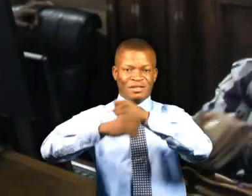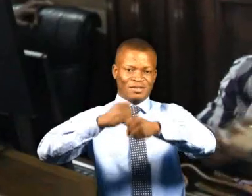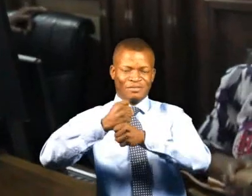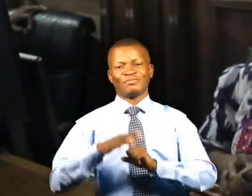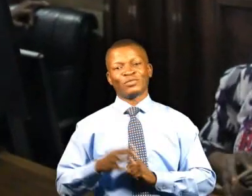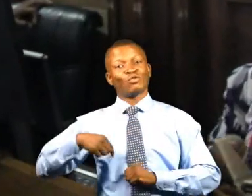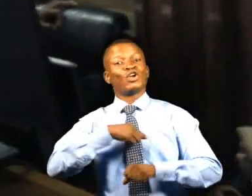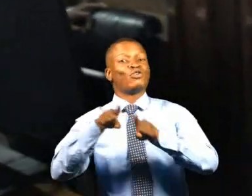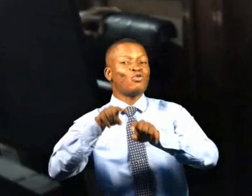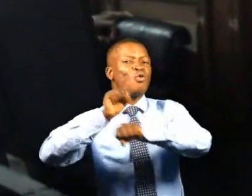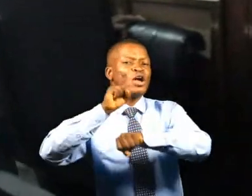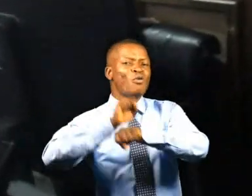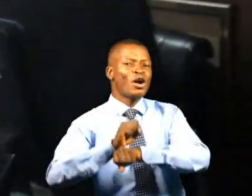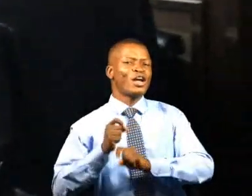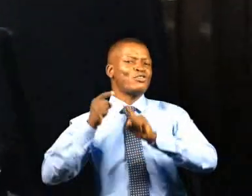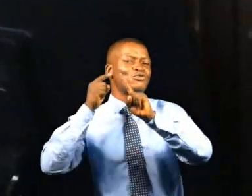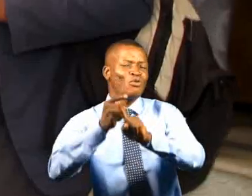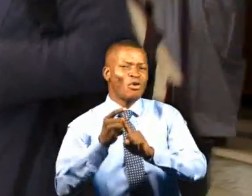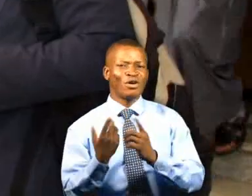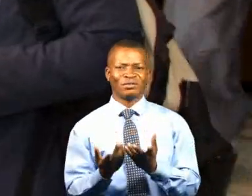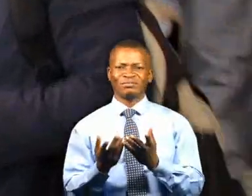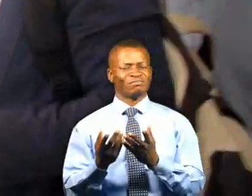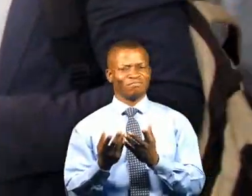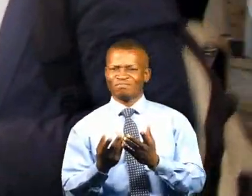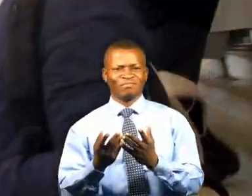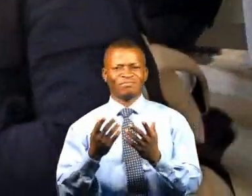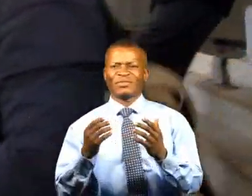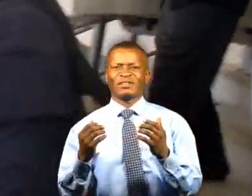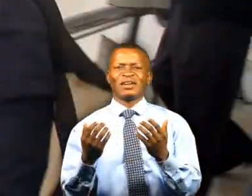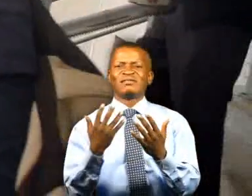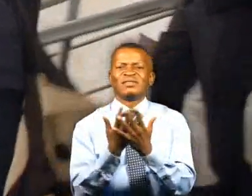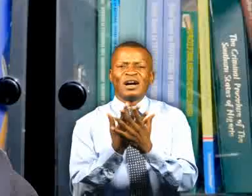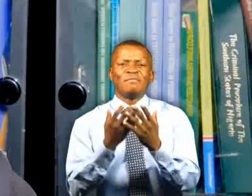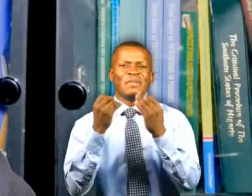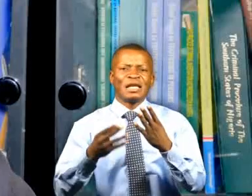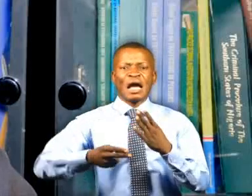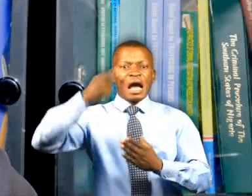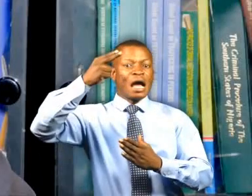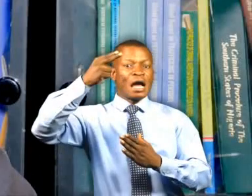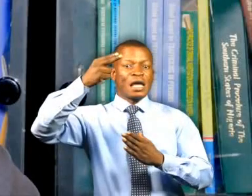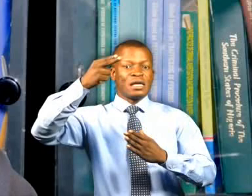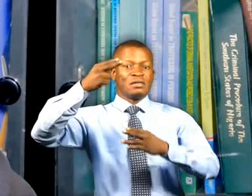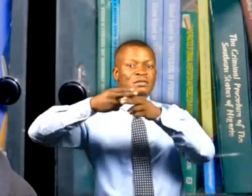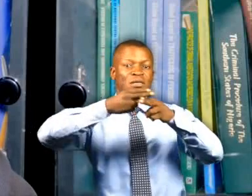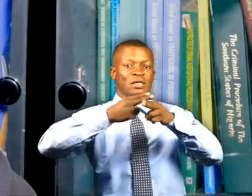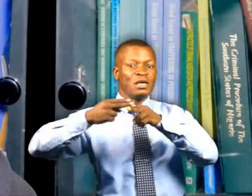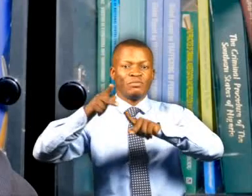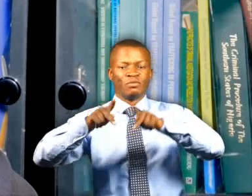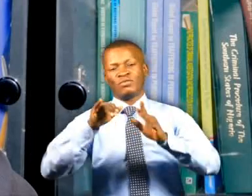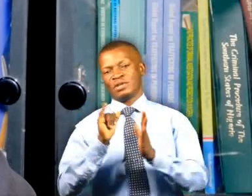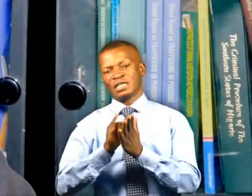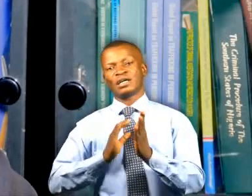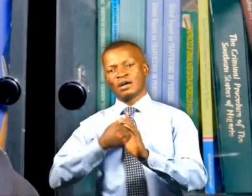year. And we are also working towards having high-profile cases, because that is the mission